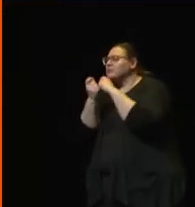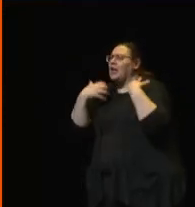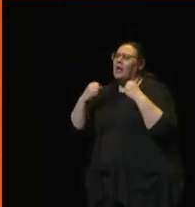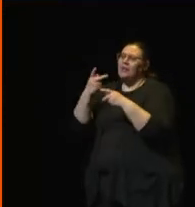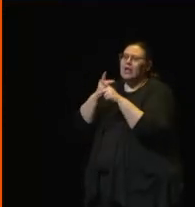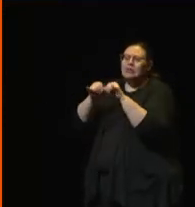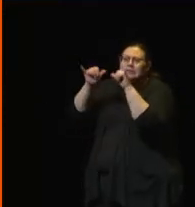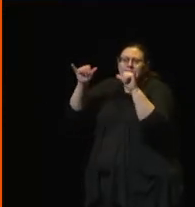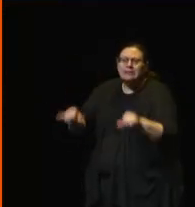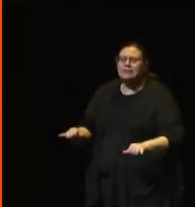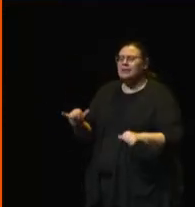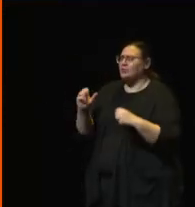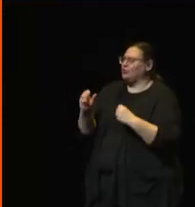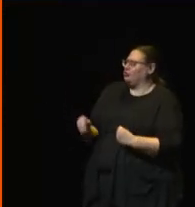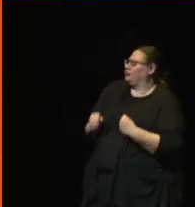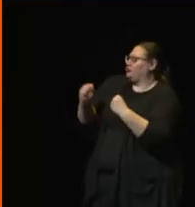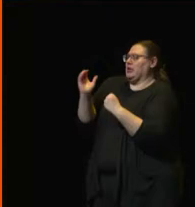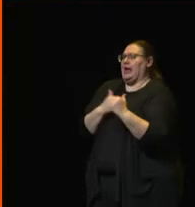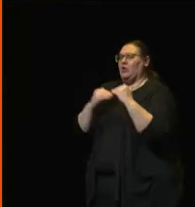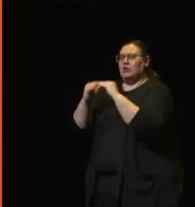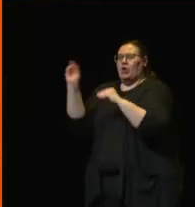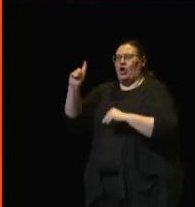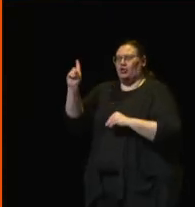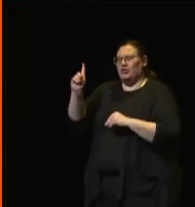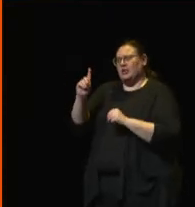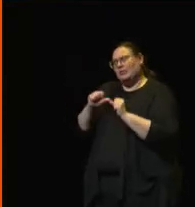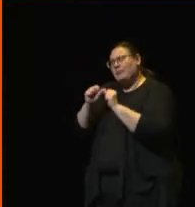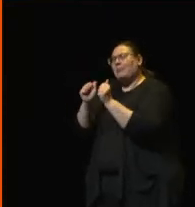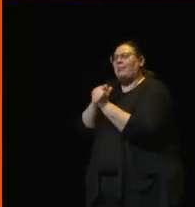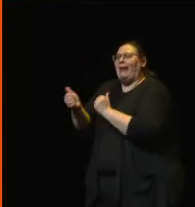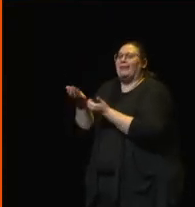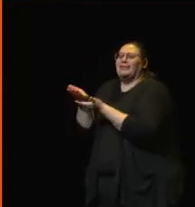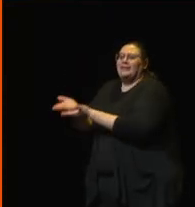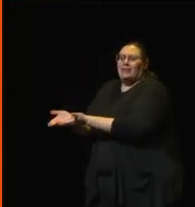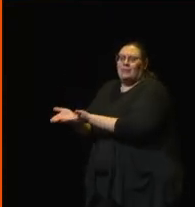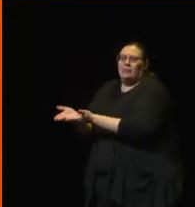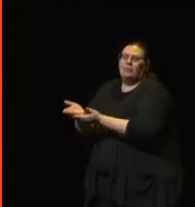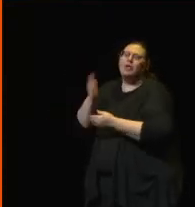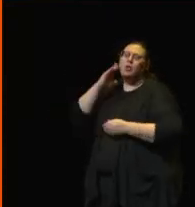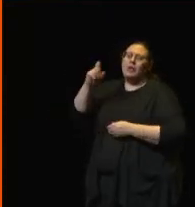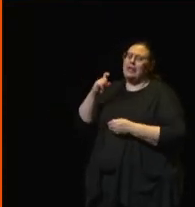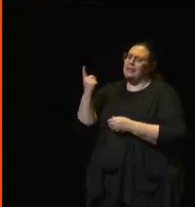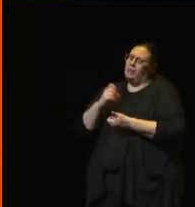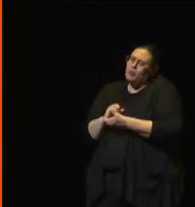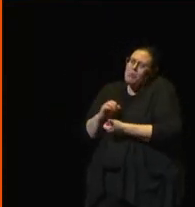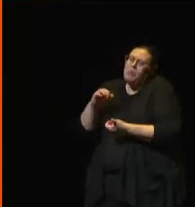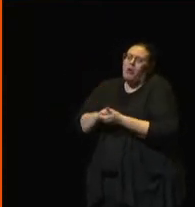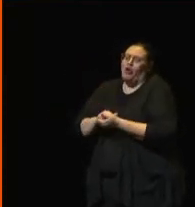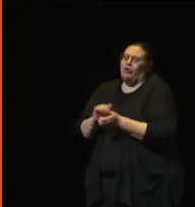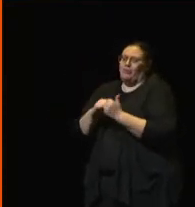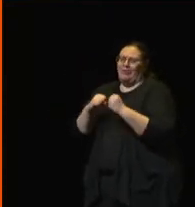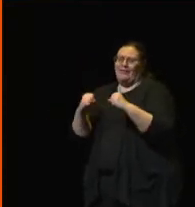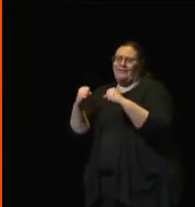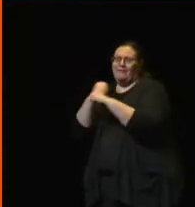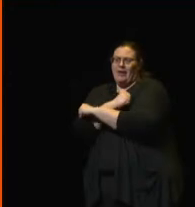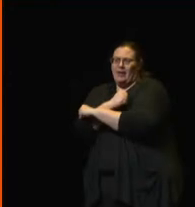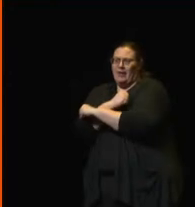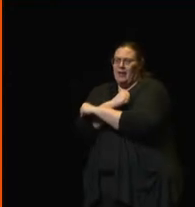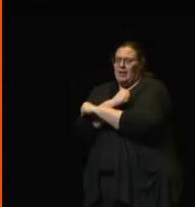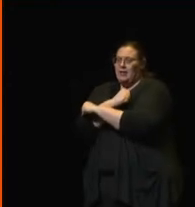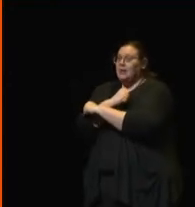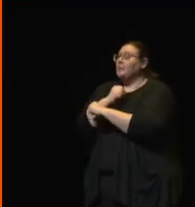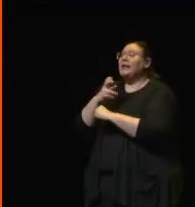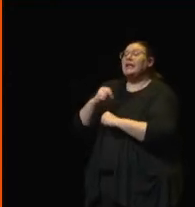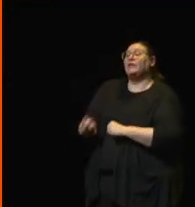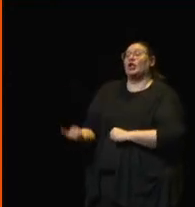strengthen our democracy would outlive him. He knew that he needed a partner in that fight. But we both knew that even two powerful